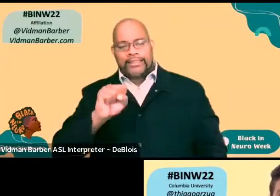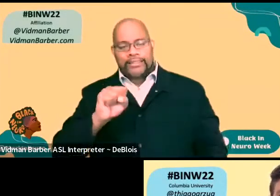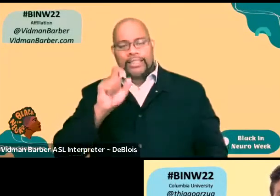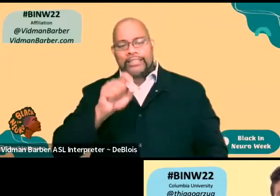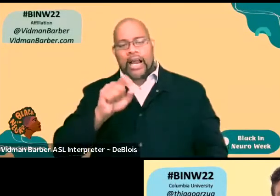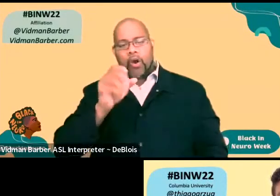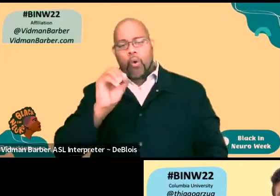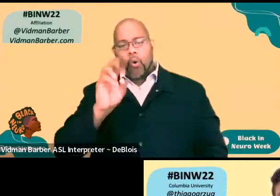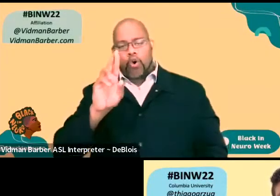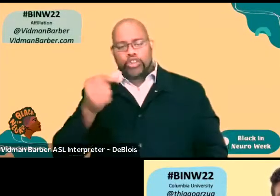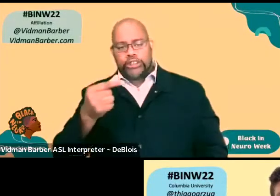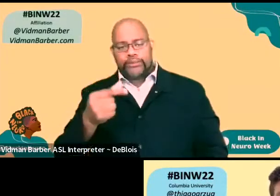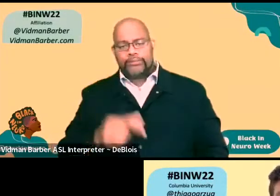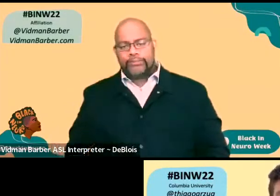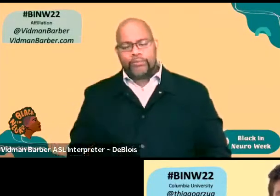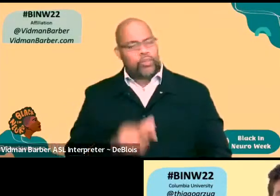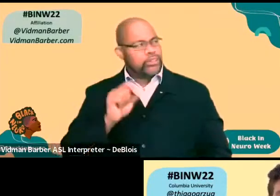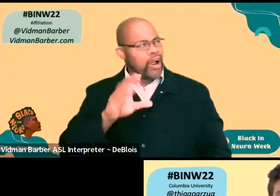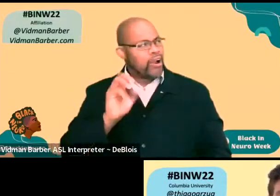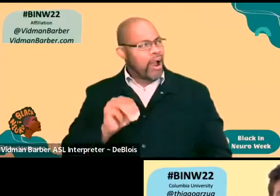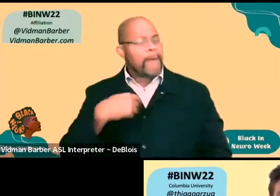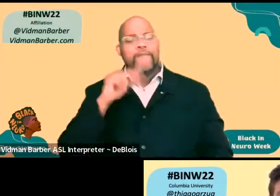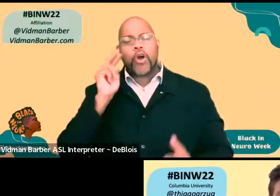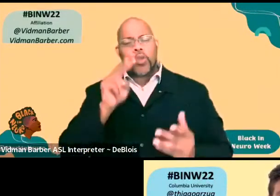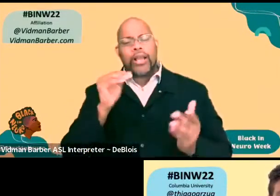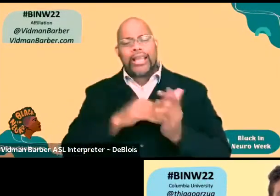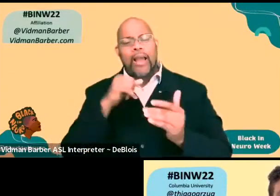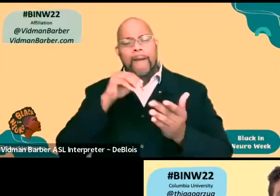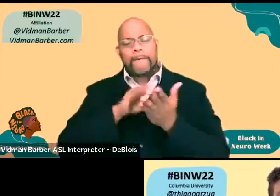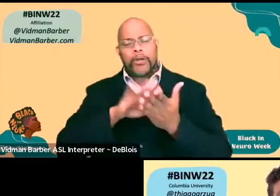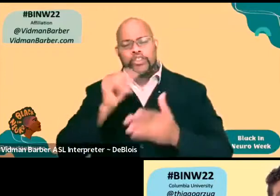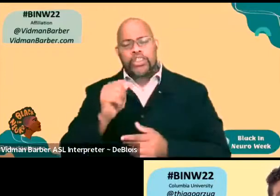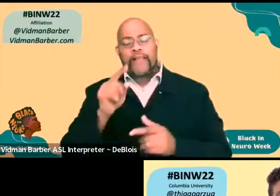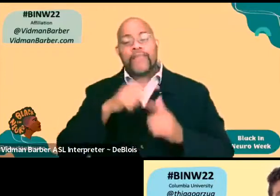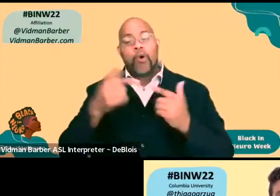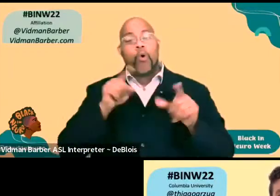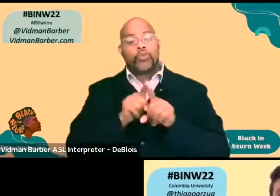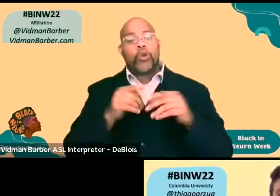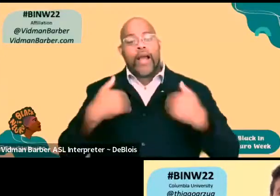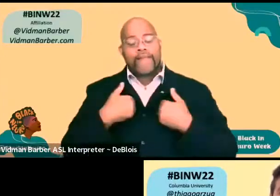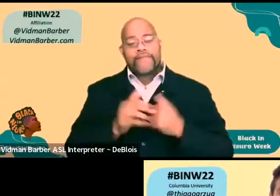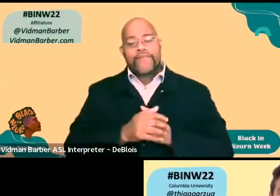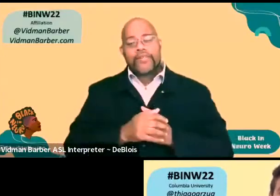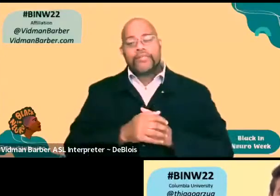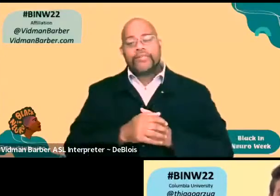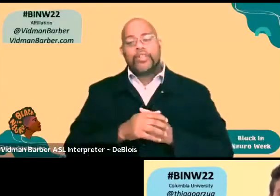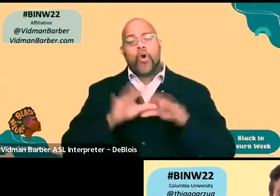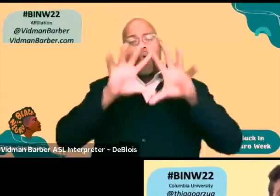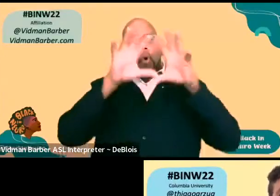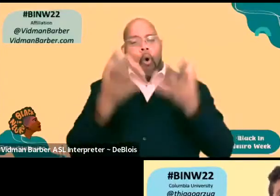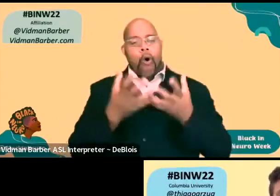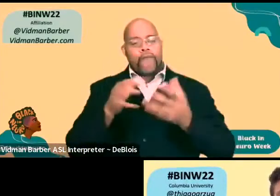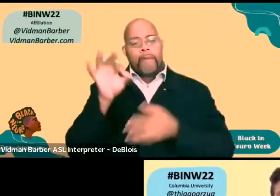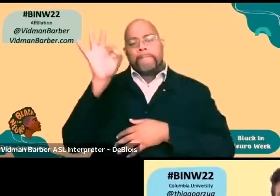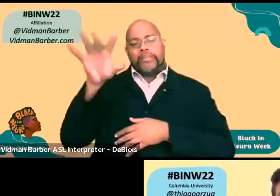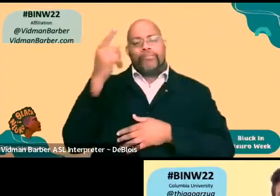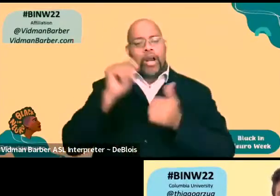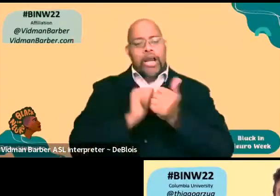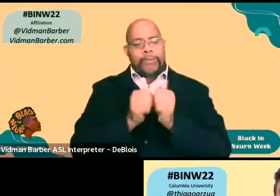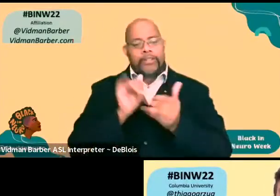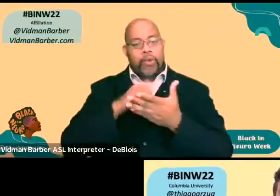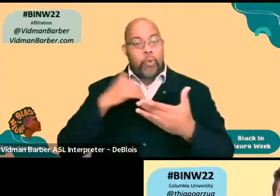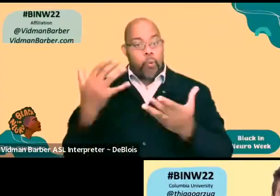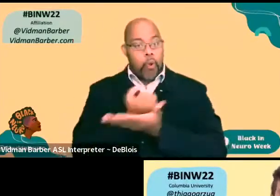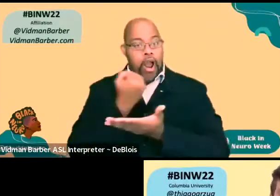precisionneuroscopics.org, or is it .com? I'm going to look it up and put it in the chat. And then we also have kind of an overview pitch for a competition that we